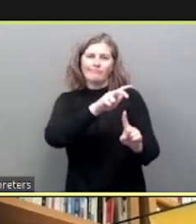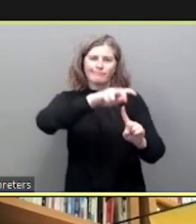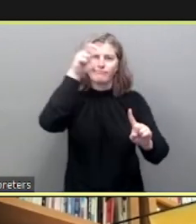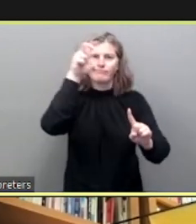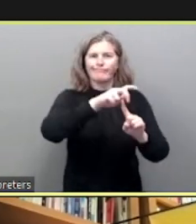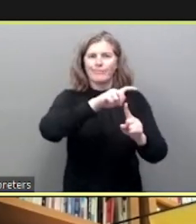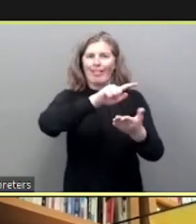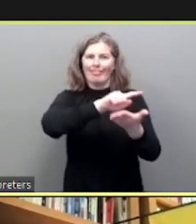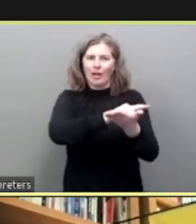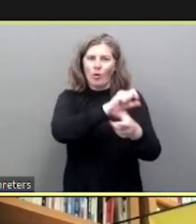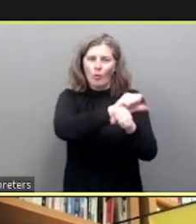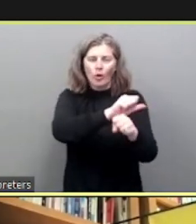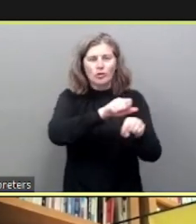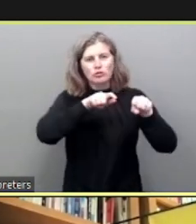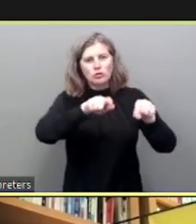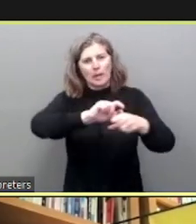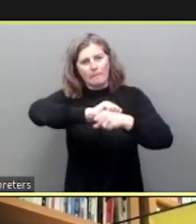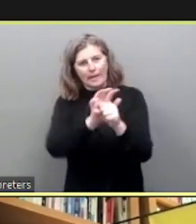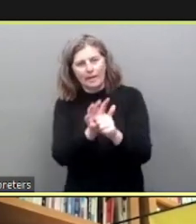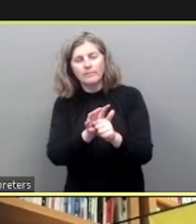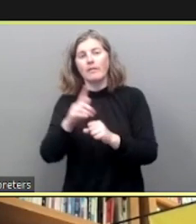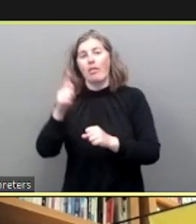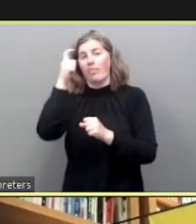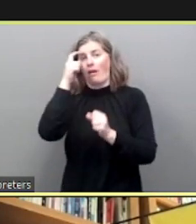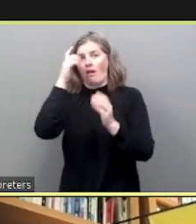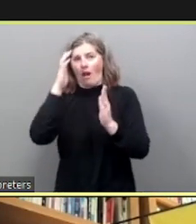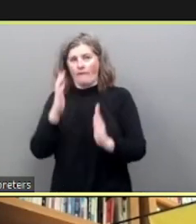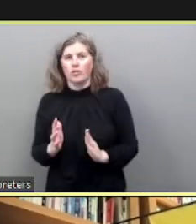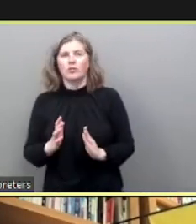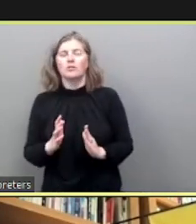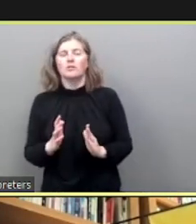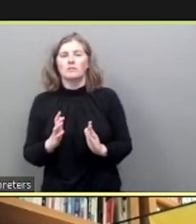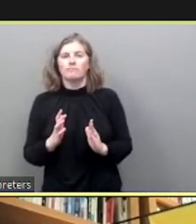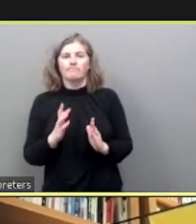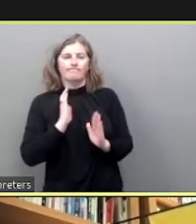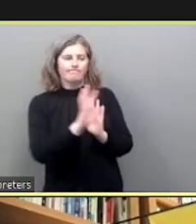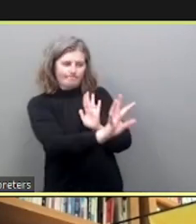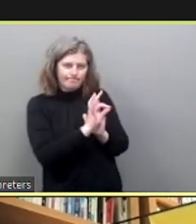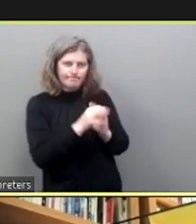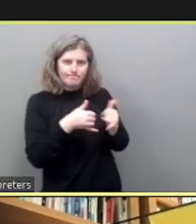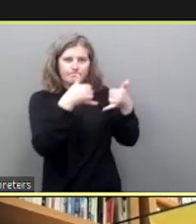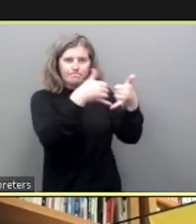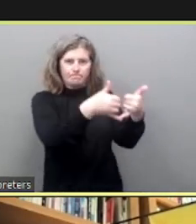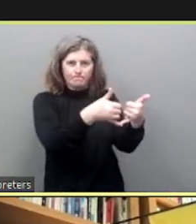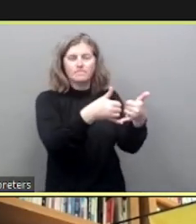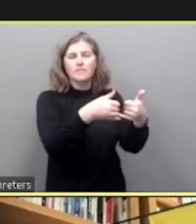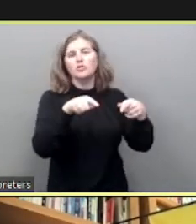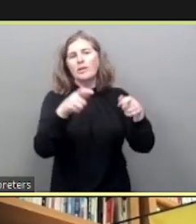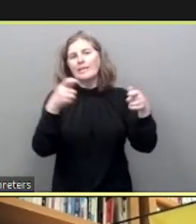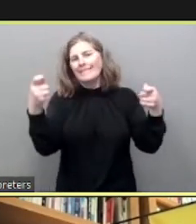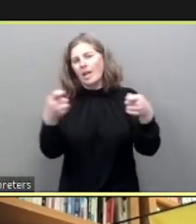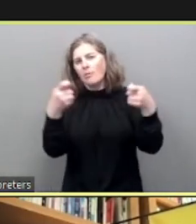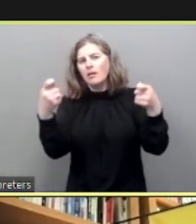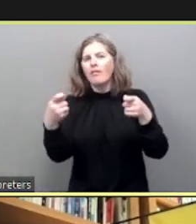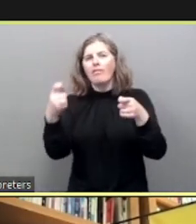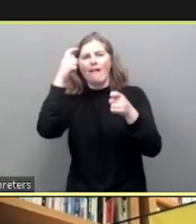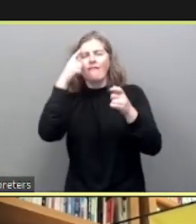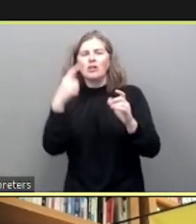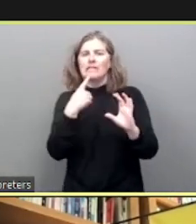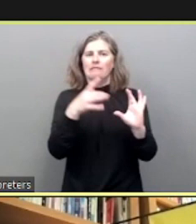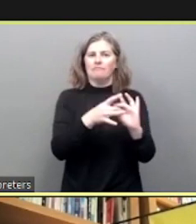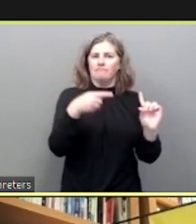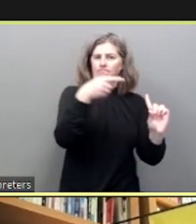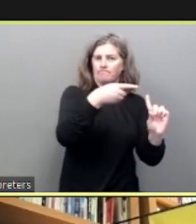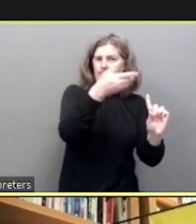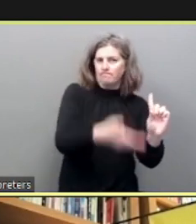through the pandemic. And the governor by video in that ceremony kind of pointed out that Billy himself had